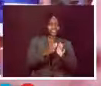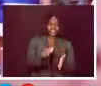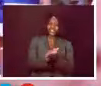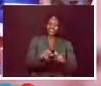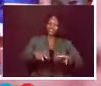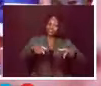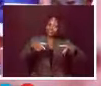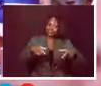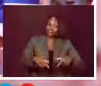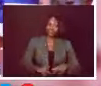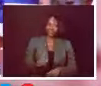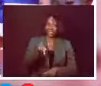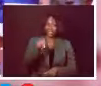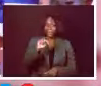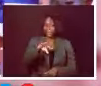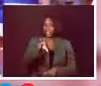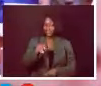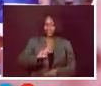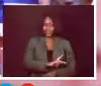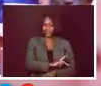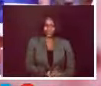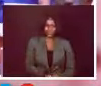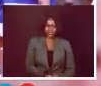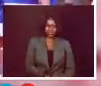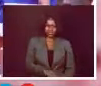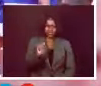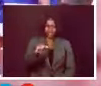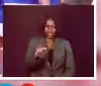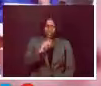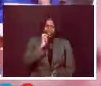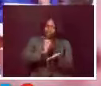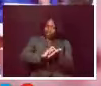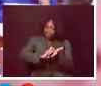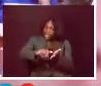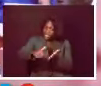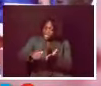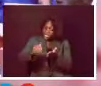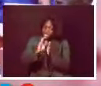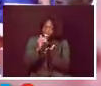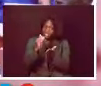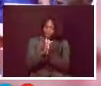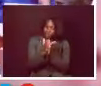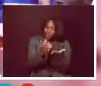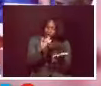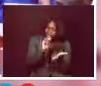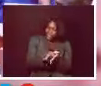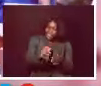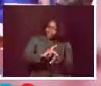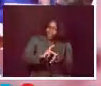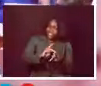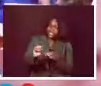delegation to Pan-African Parliament. So, yes, it's not written anywhere, but these are the practices that we've